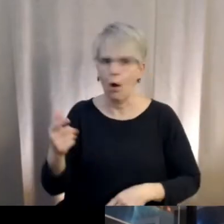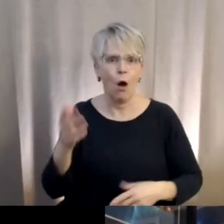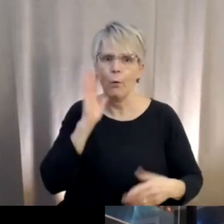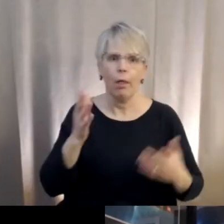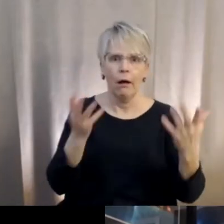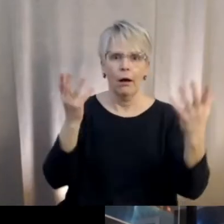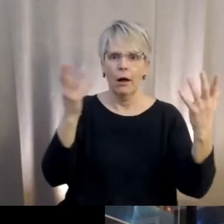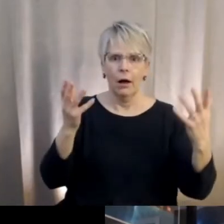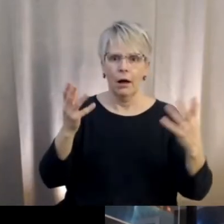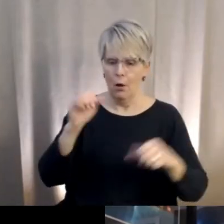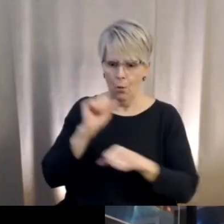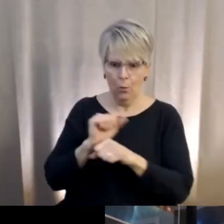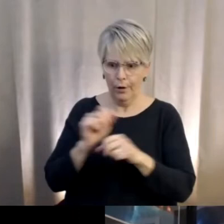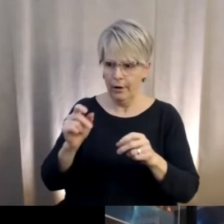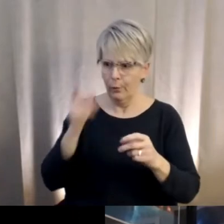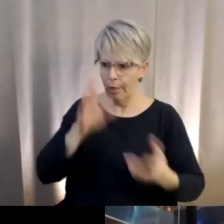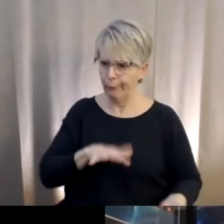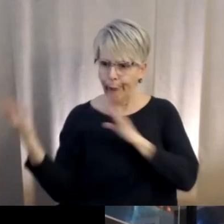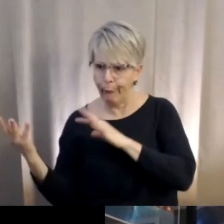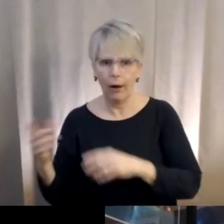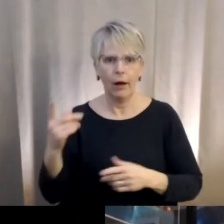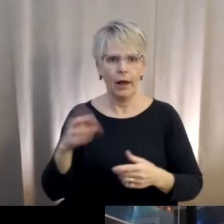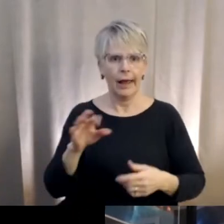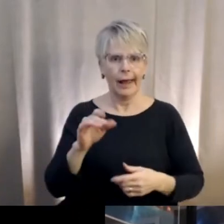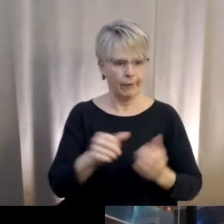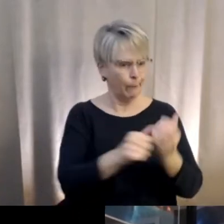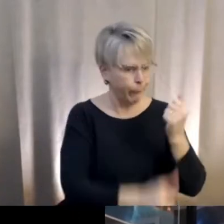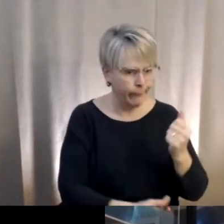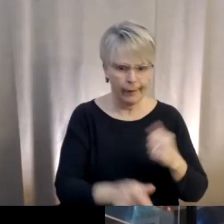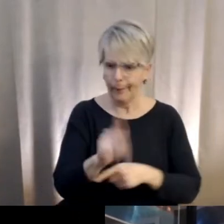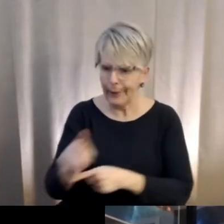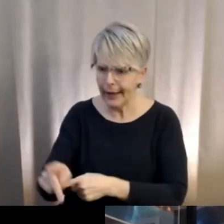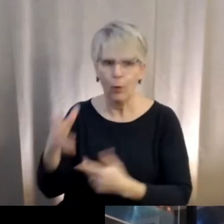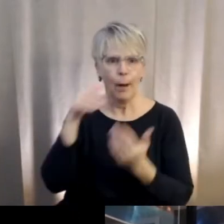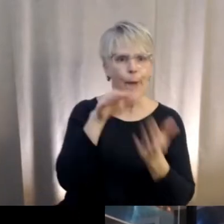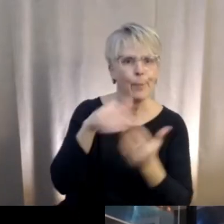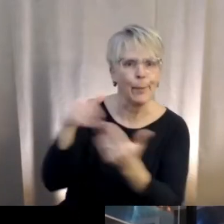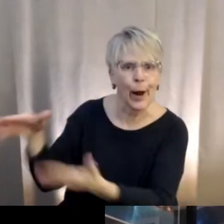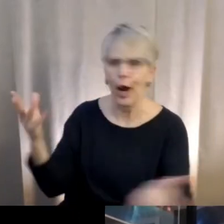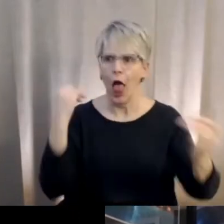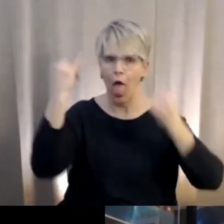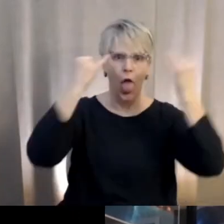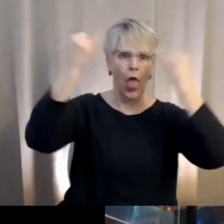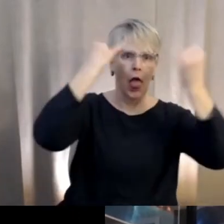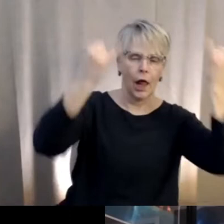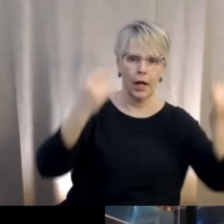put our workplace upside down. And what if it poops and pees inside, and it's going to bark at all the things? And I just want to take a